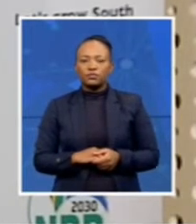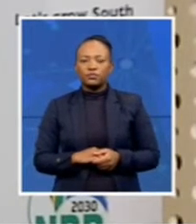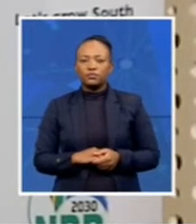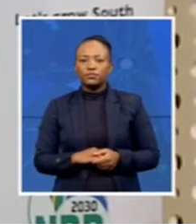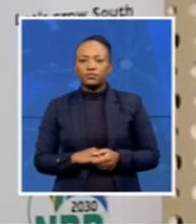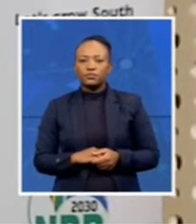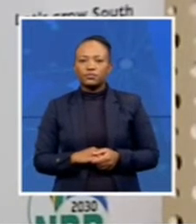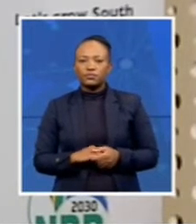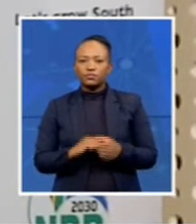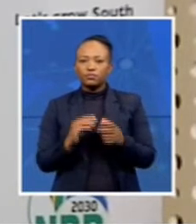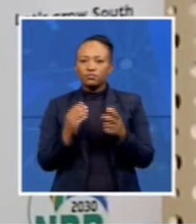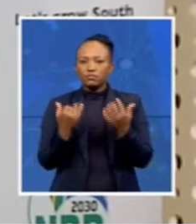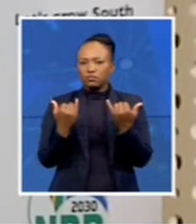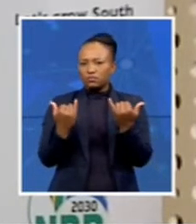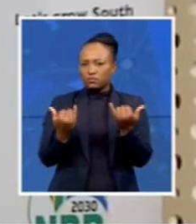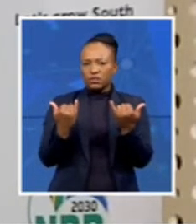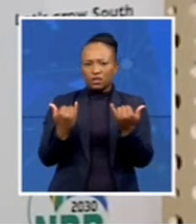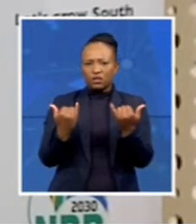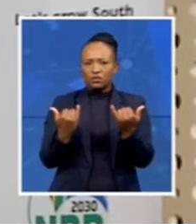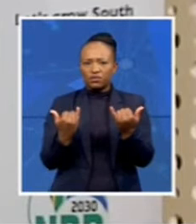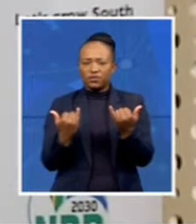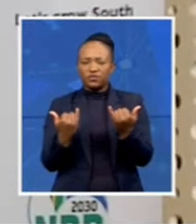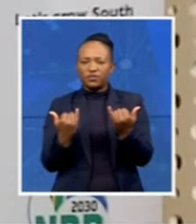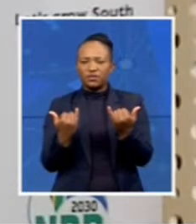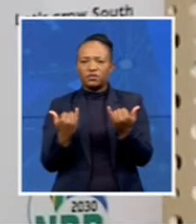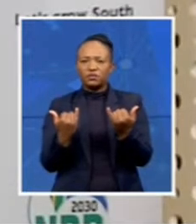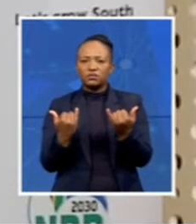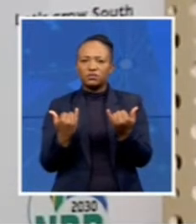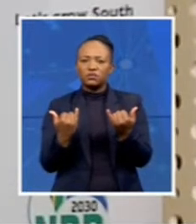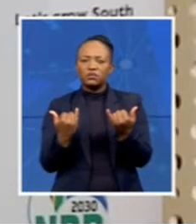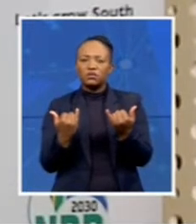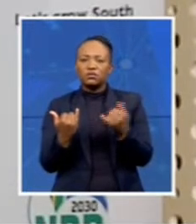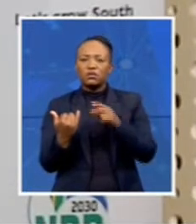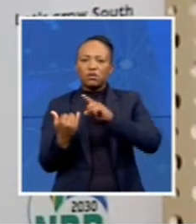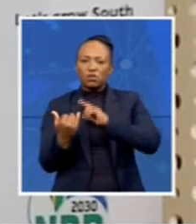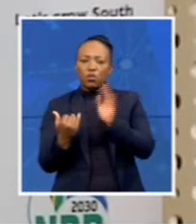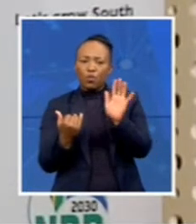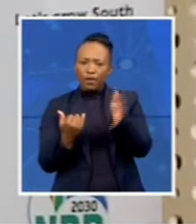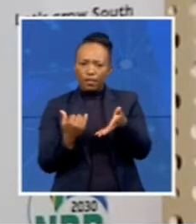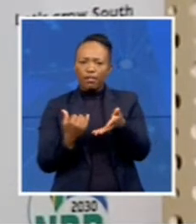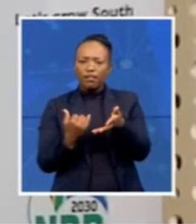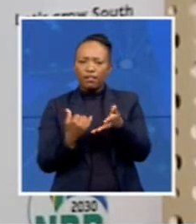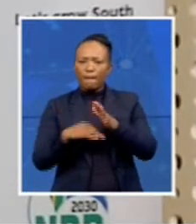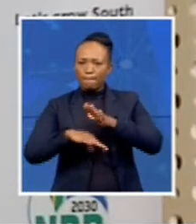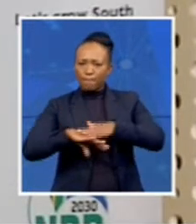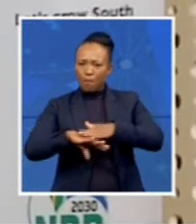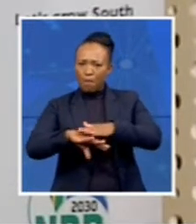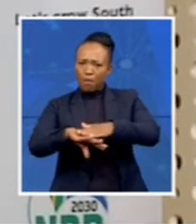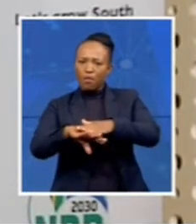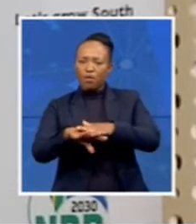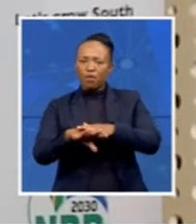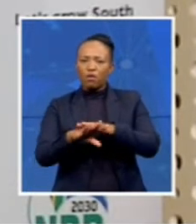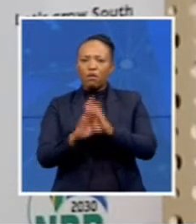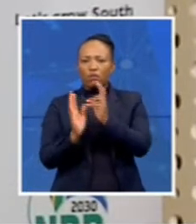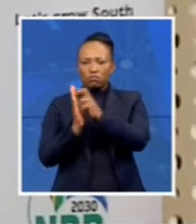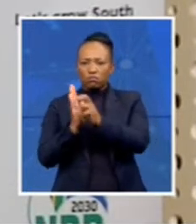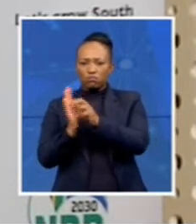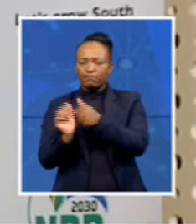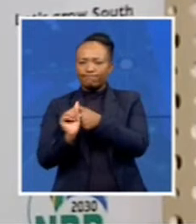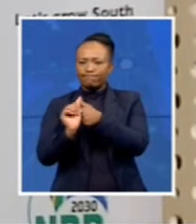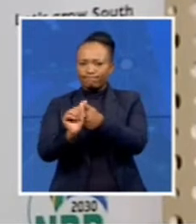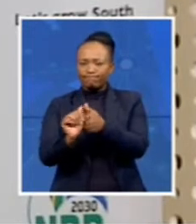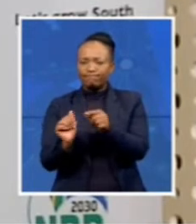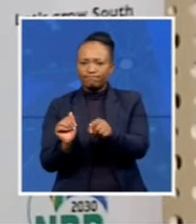indicate we will be upping our game on compliance issues, including penalties